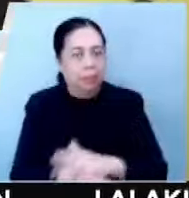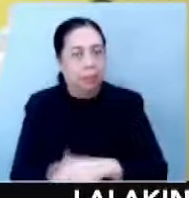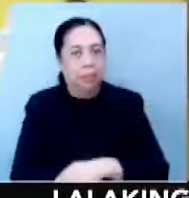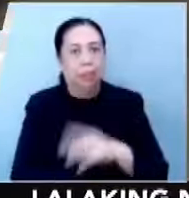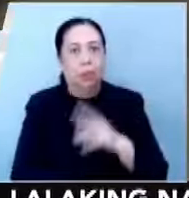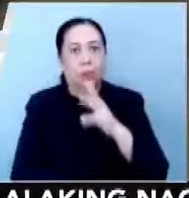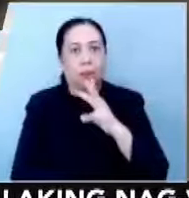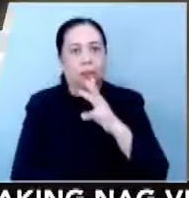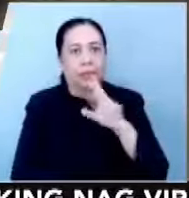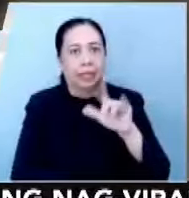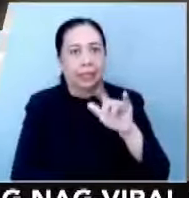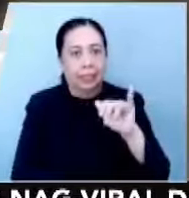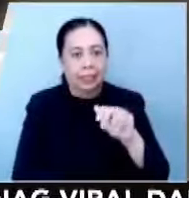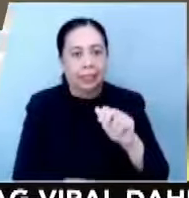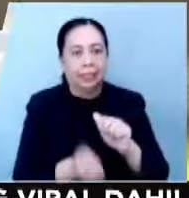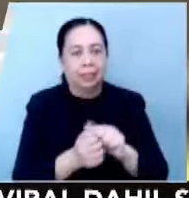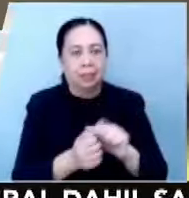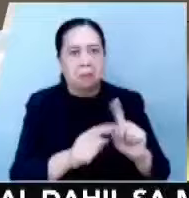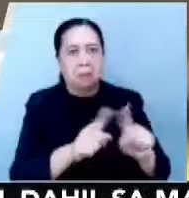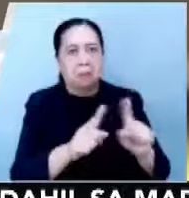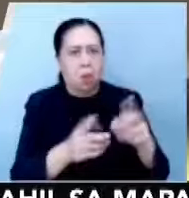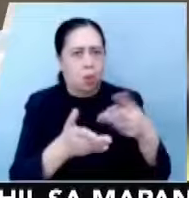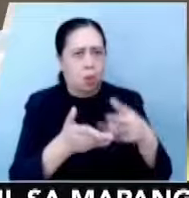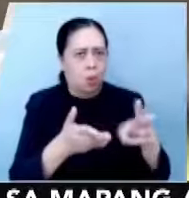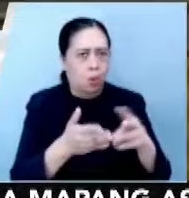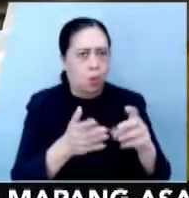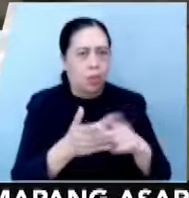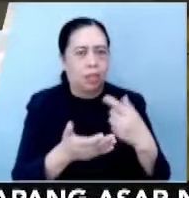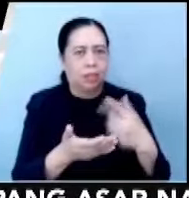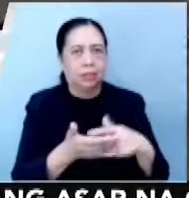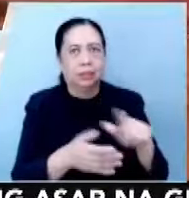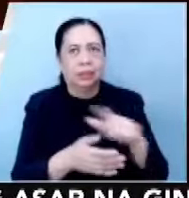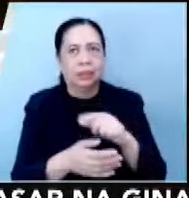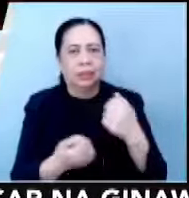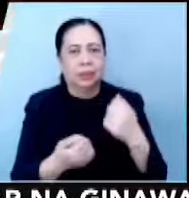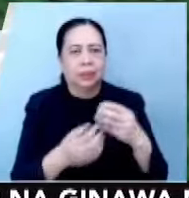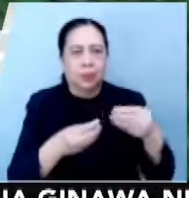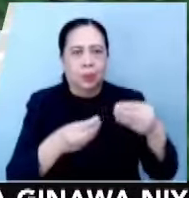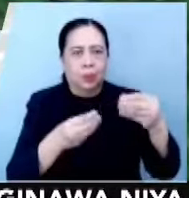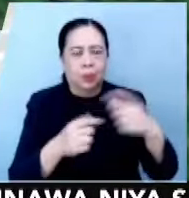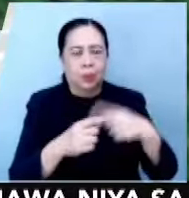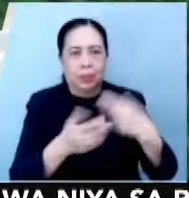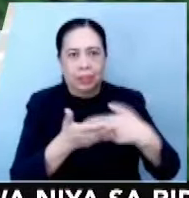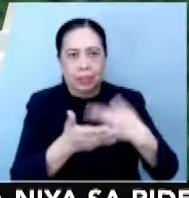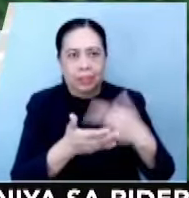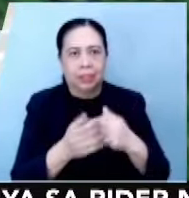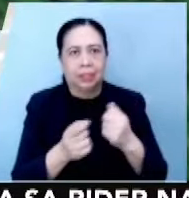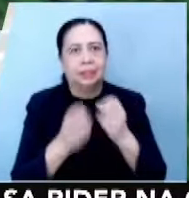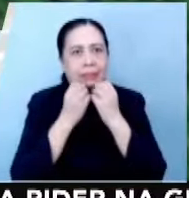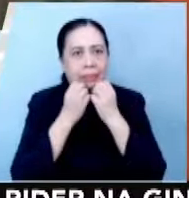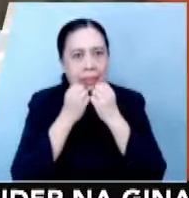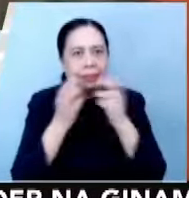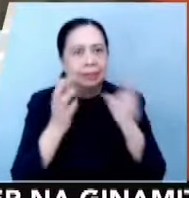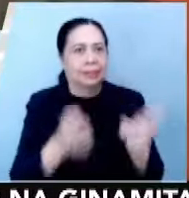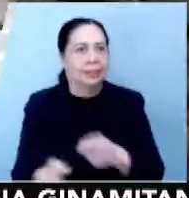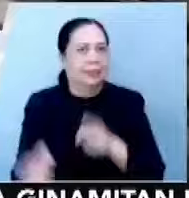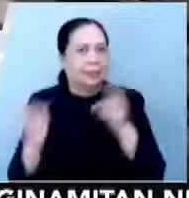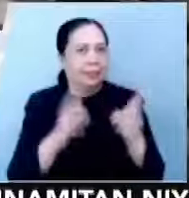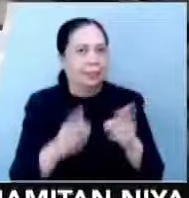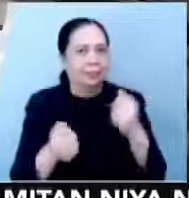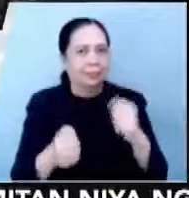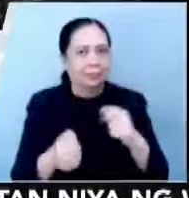mga rice milling industry wastes tulad ng rice husk o ipa, to recycled, ecologically friendly paper and pencil.